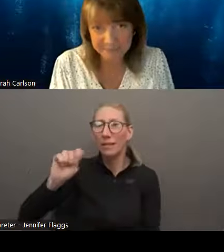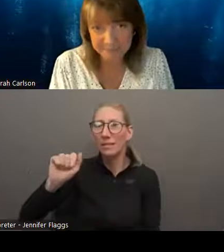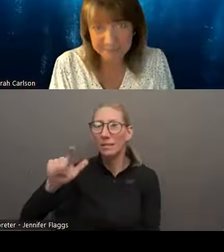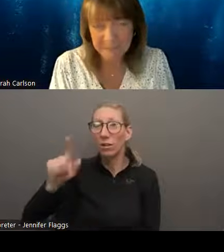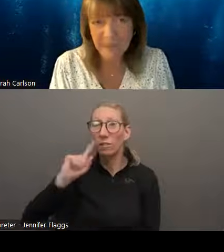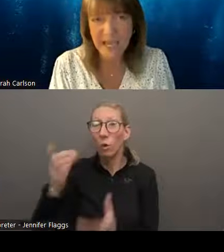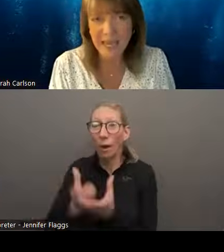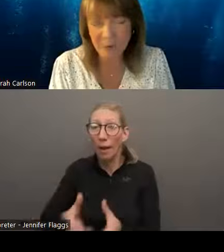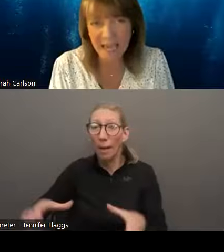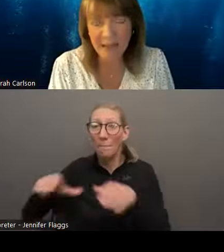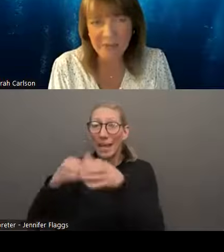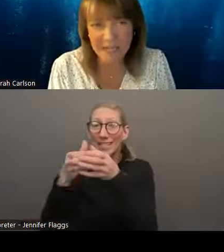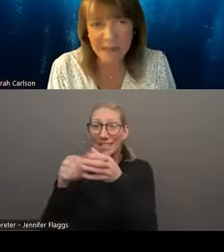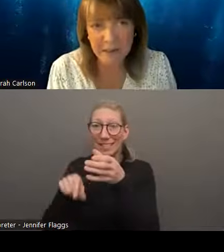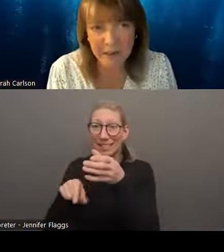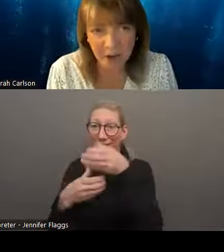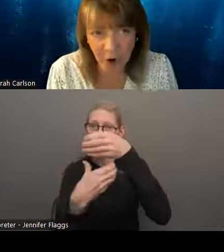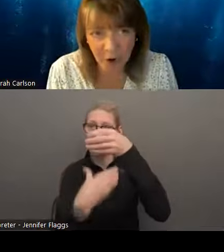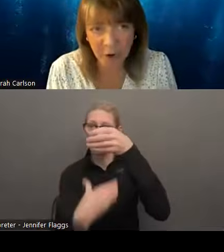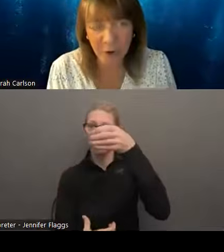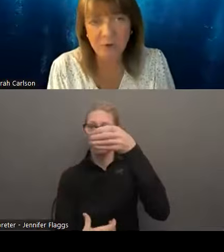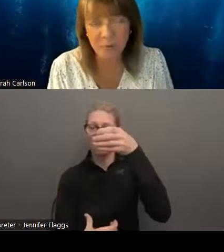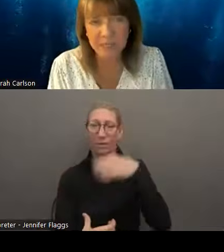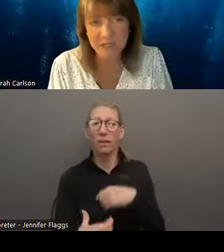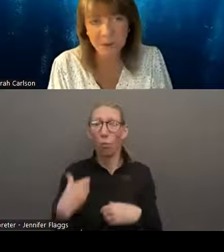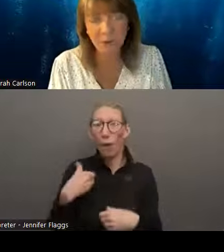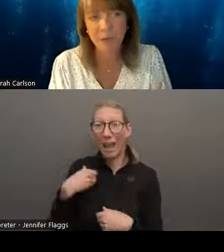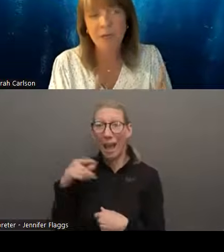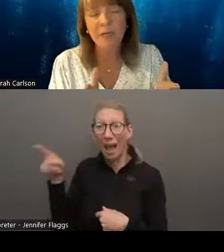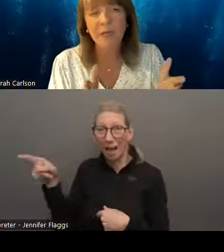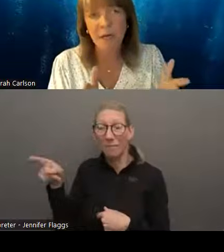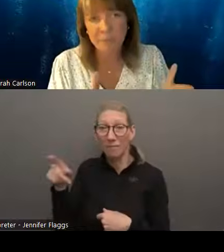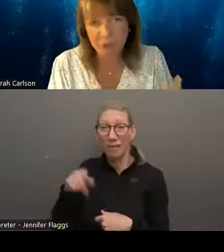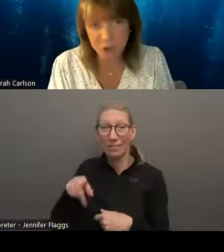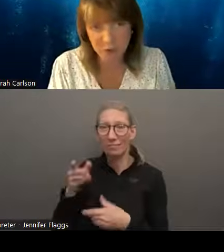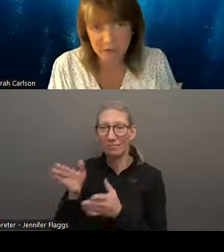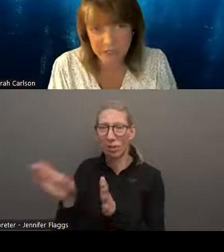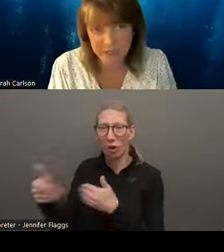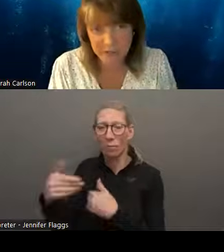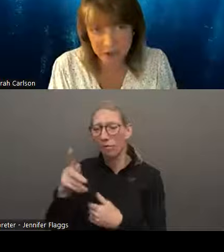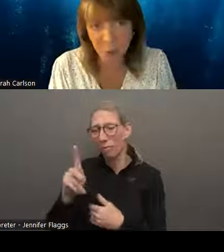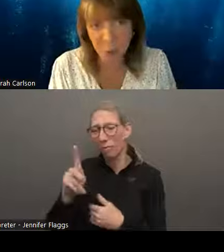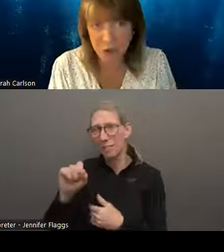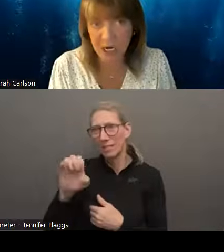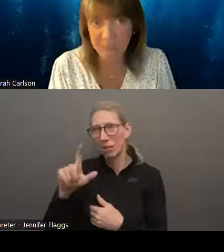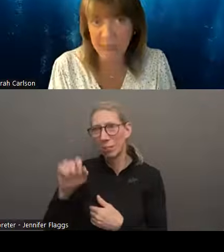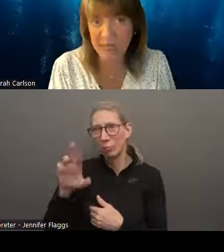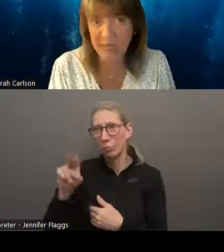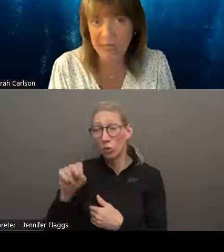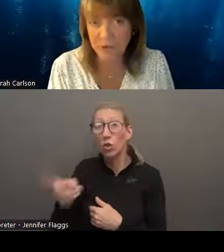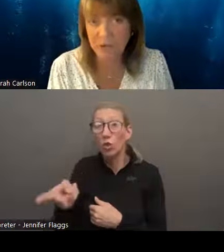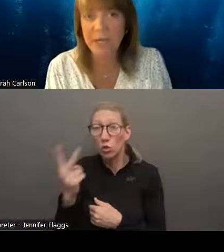basin. And we have in the cargo from Kizilburun 2 of these